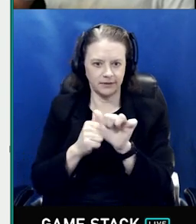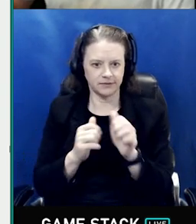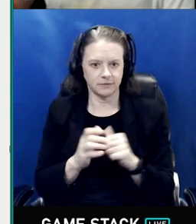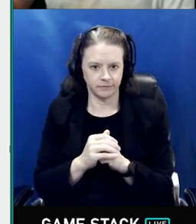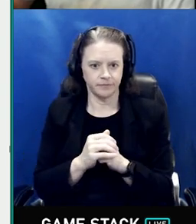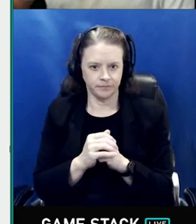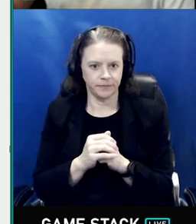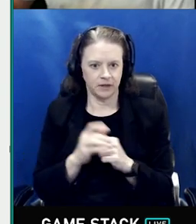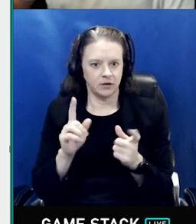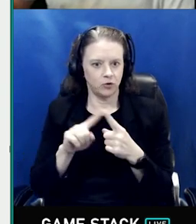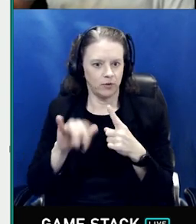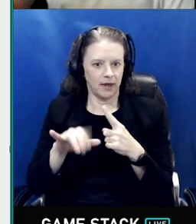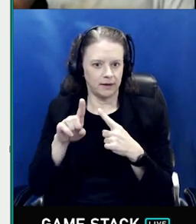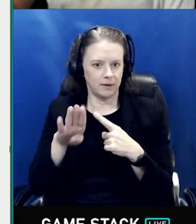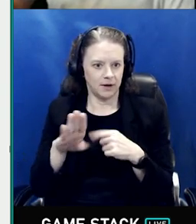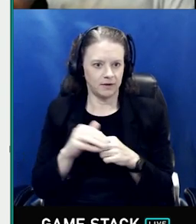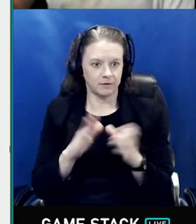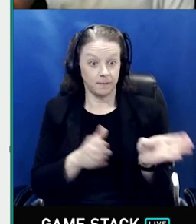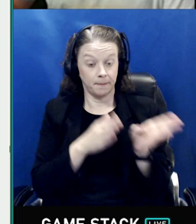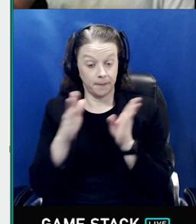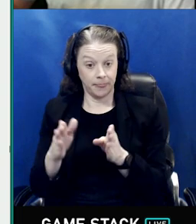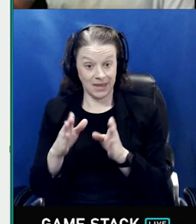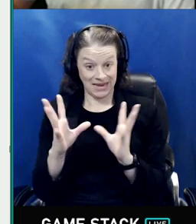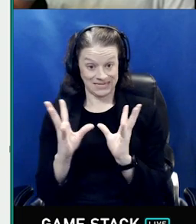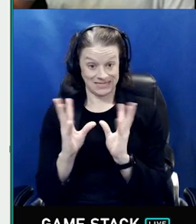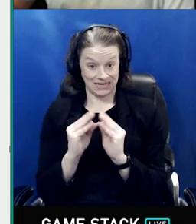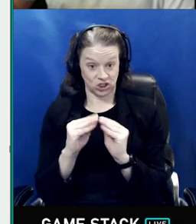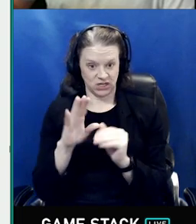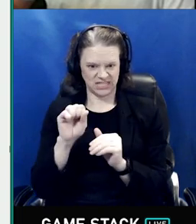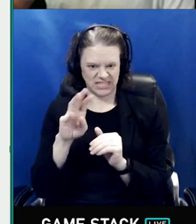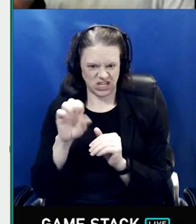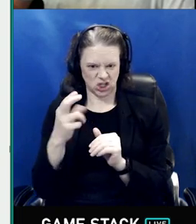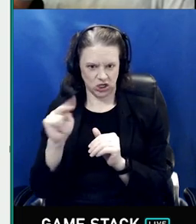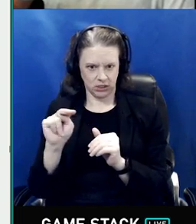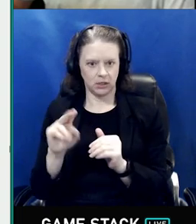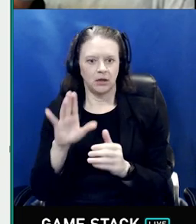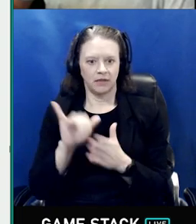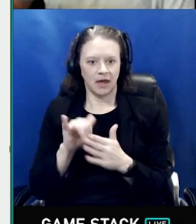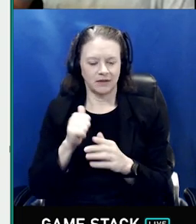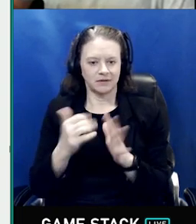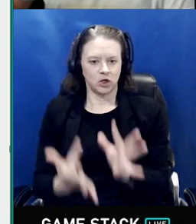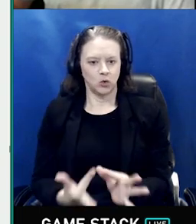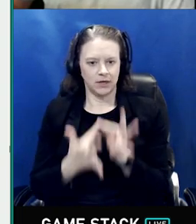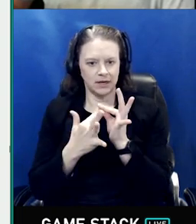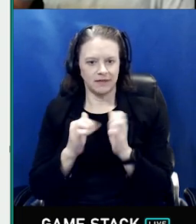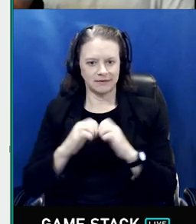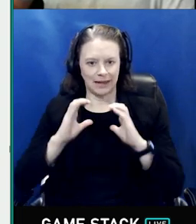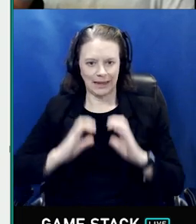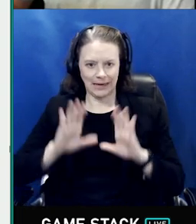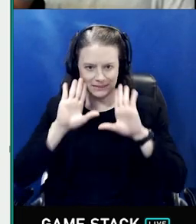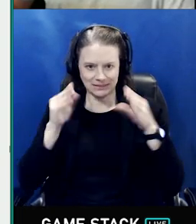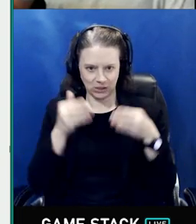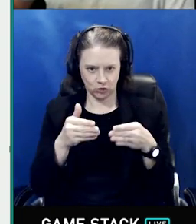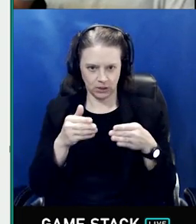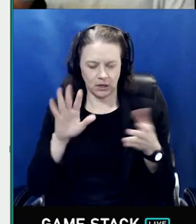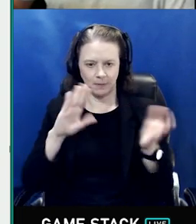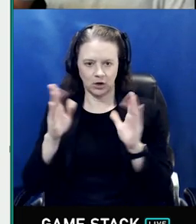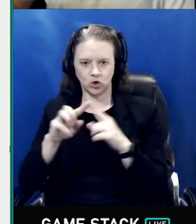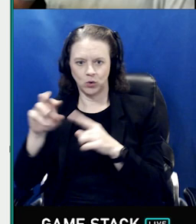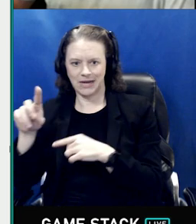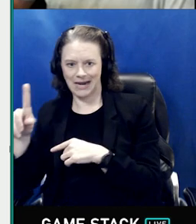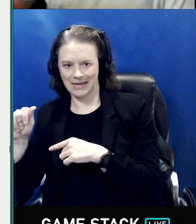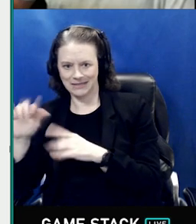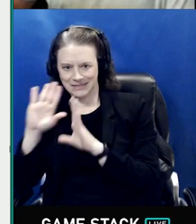next up, is a unique consistency model in that it's a client-centric, whereas the others here are data-centric. And session